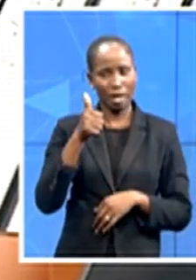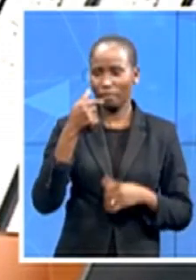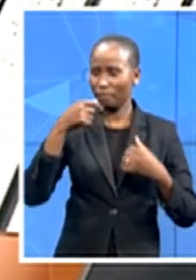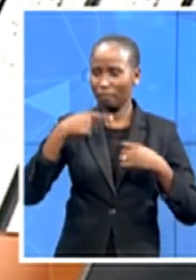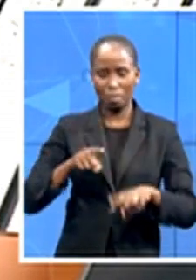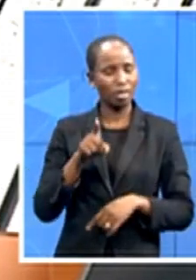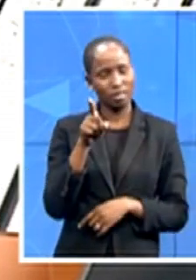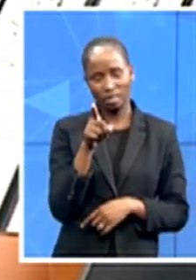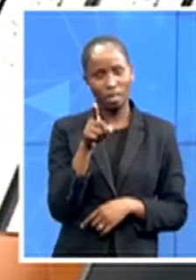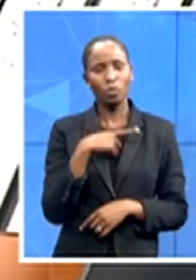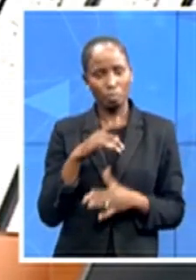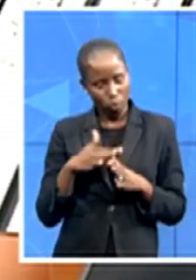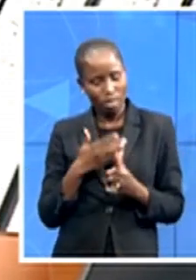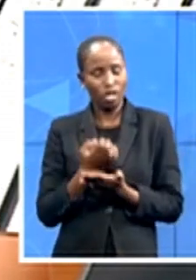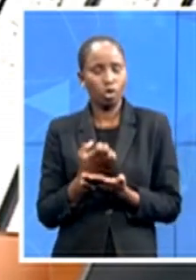country.